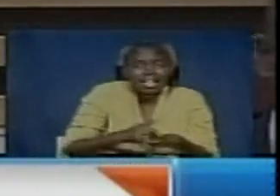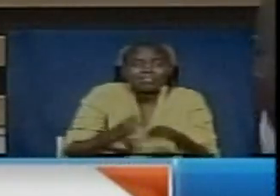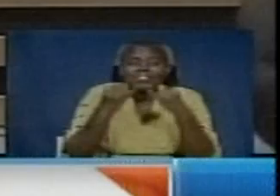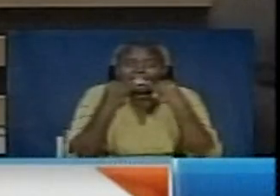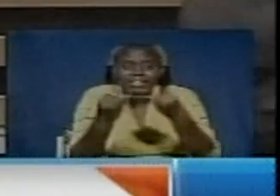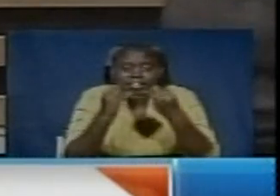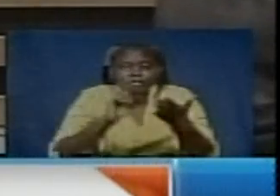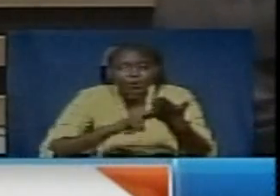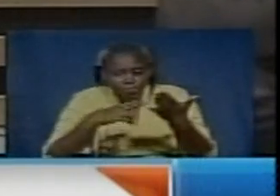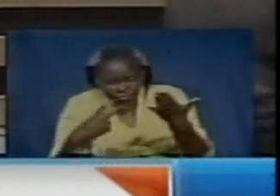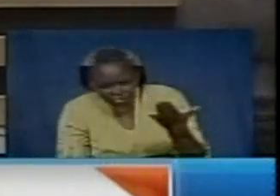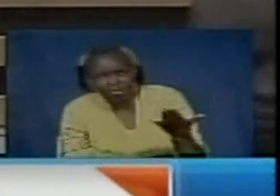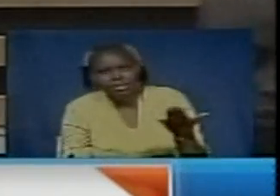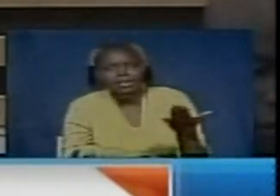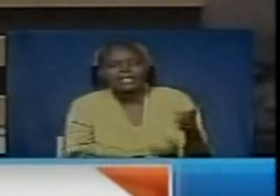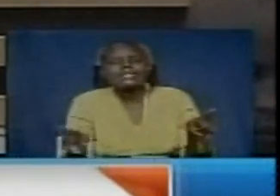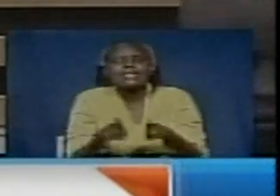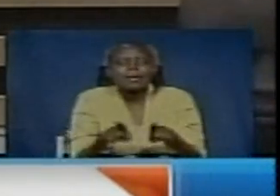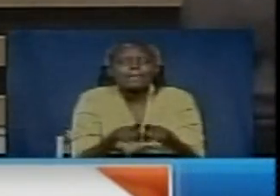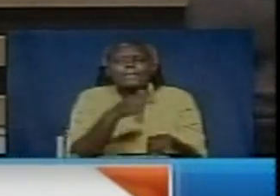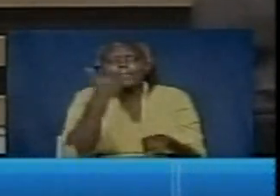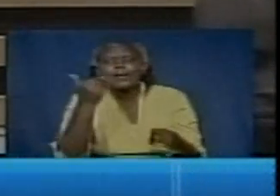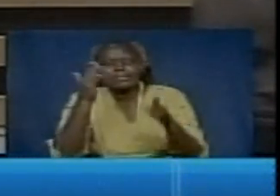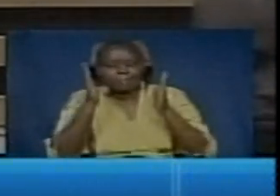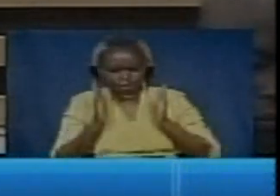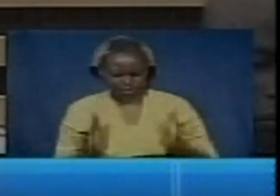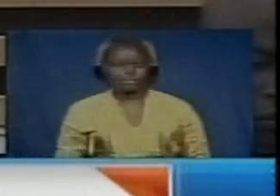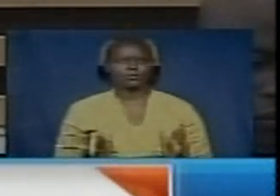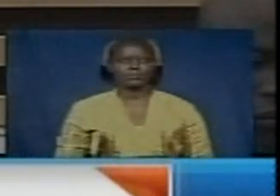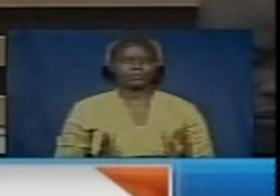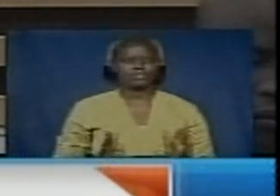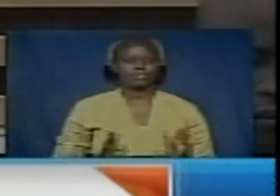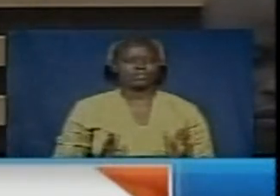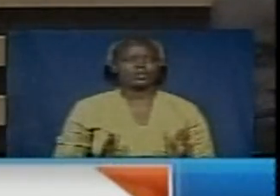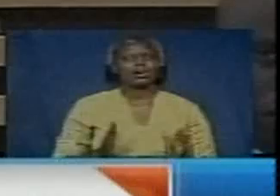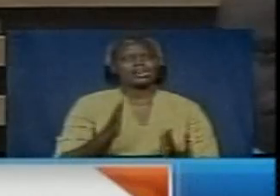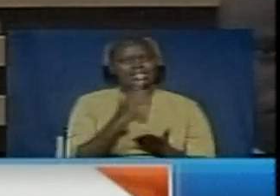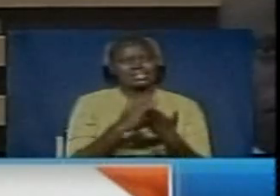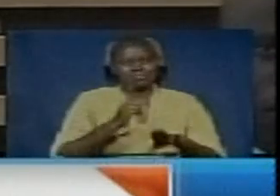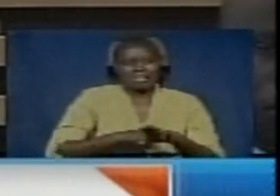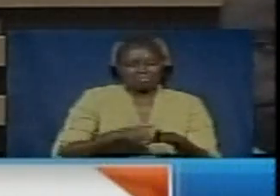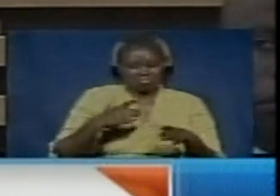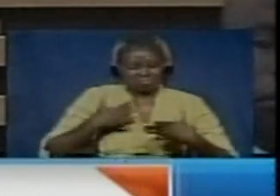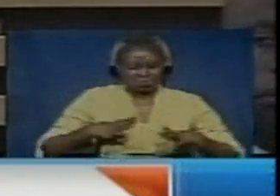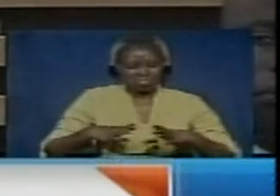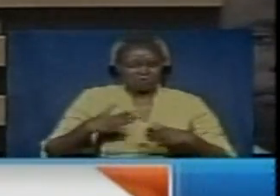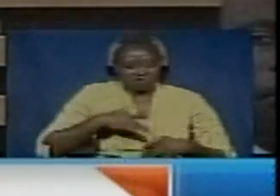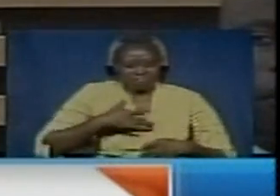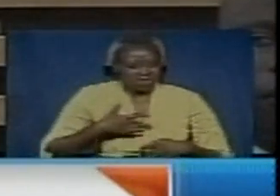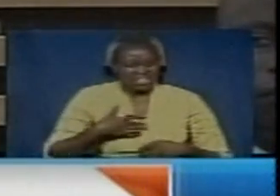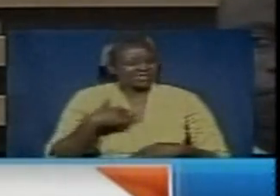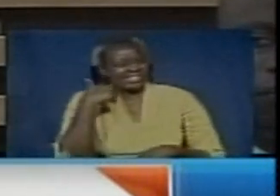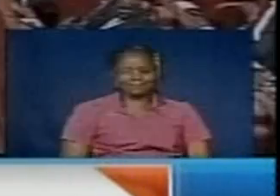interviews fail even the very best brains and people, because sometimes people get intimidated, sometimes they come maybe